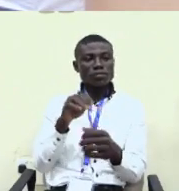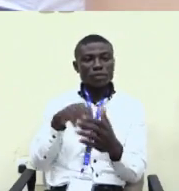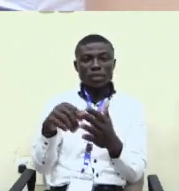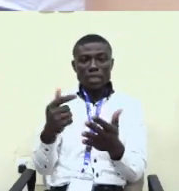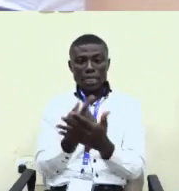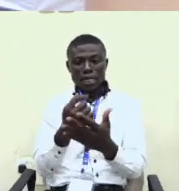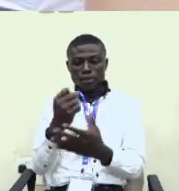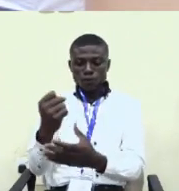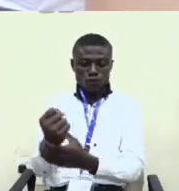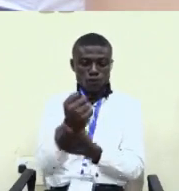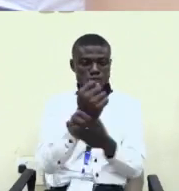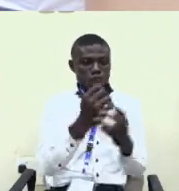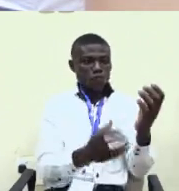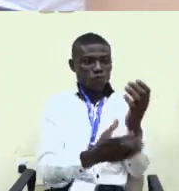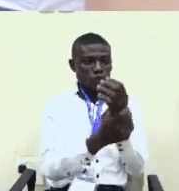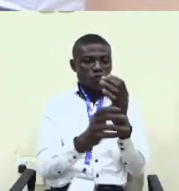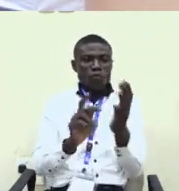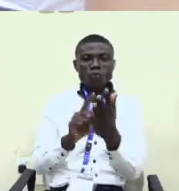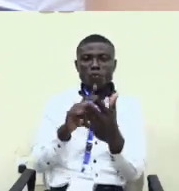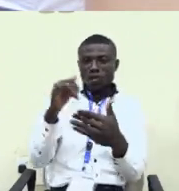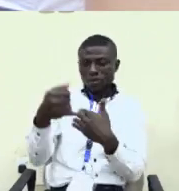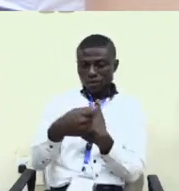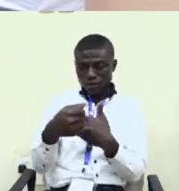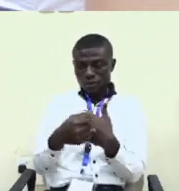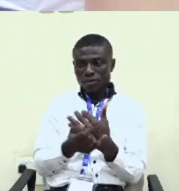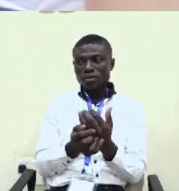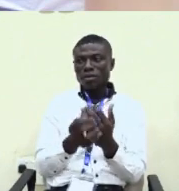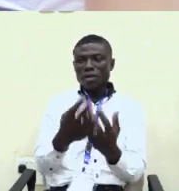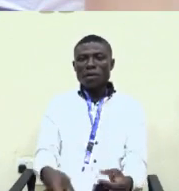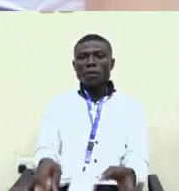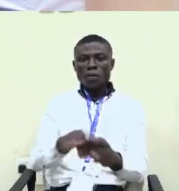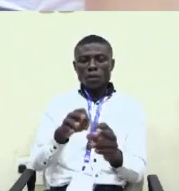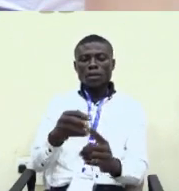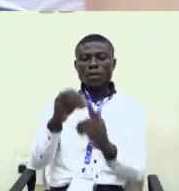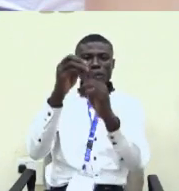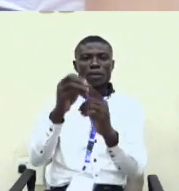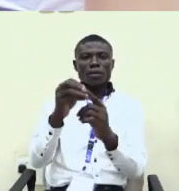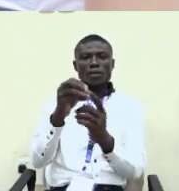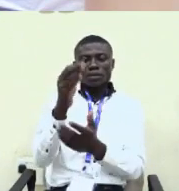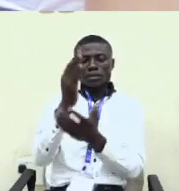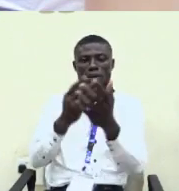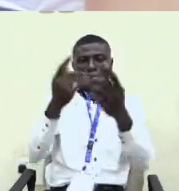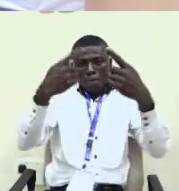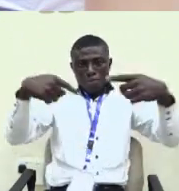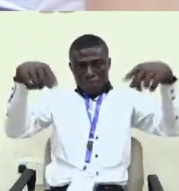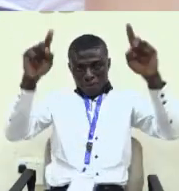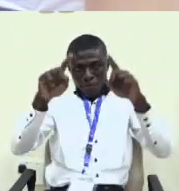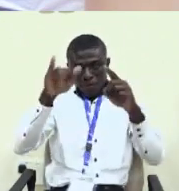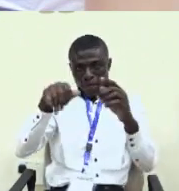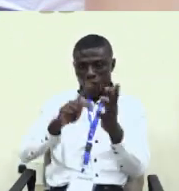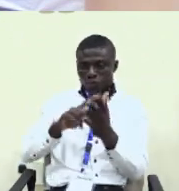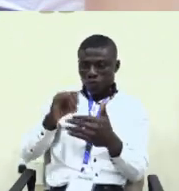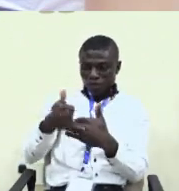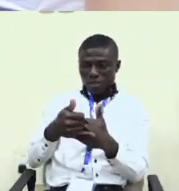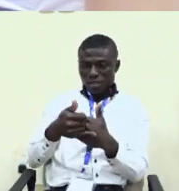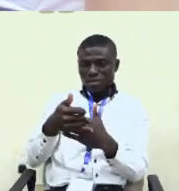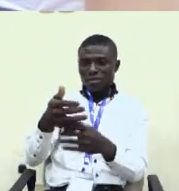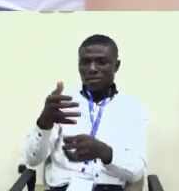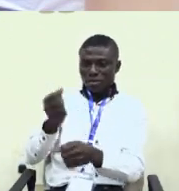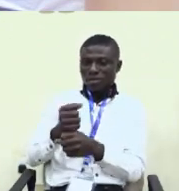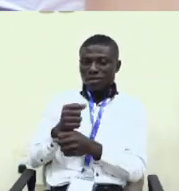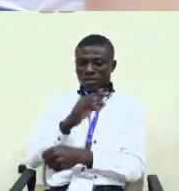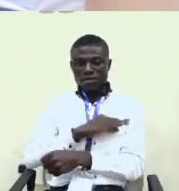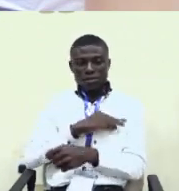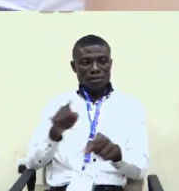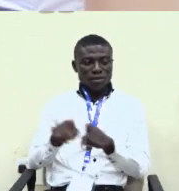Ghana Somubi Dwumadie project was key to some of the successes that the project chalked,